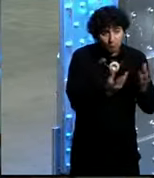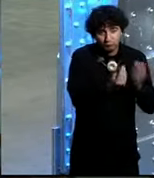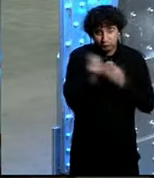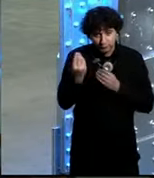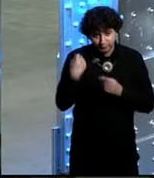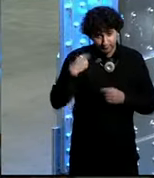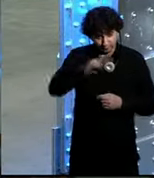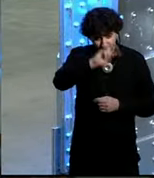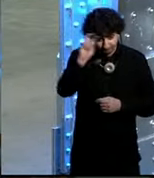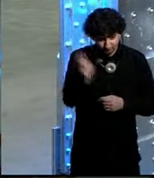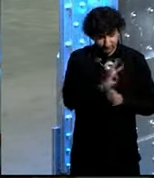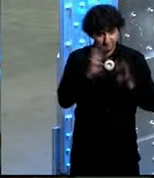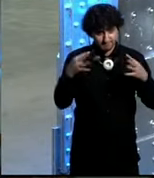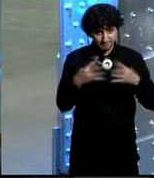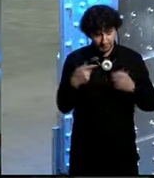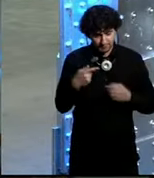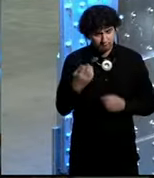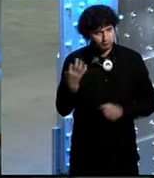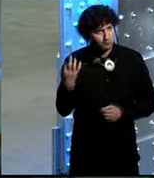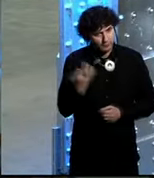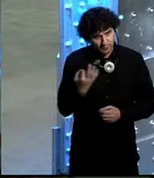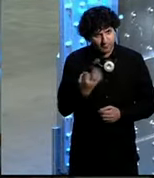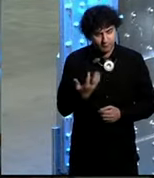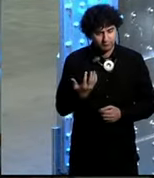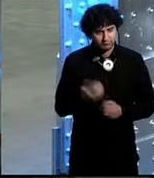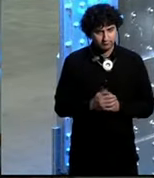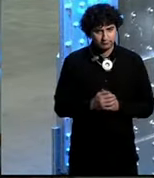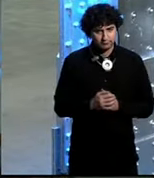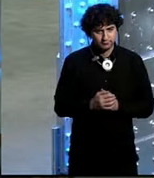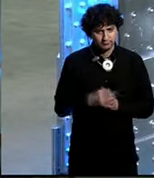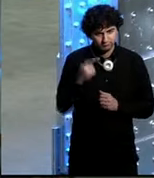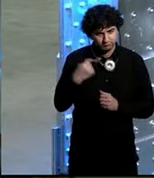many transmedia projects are